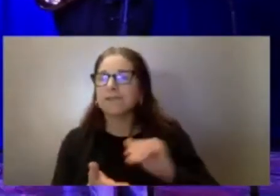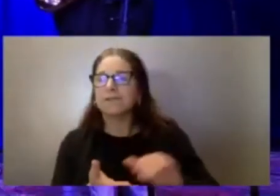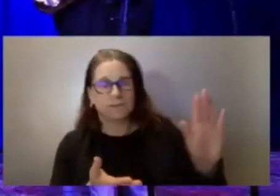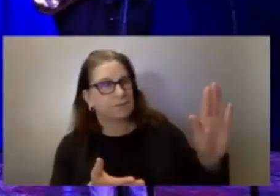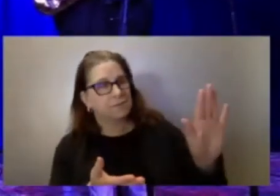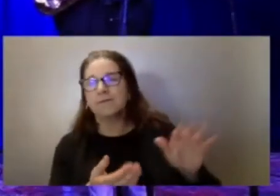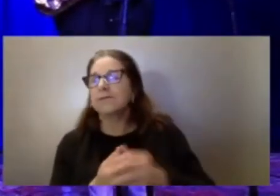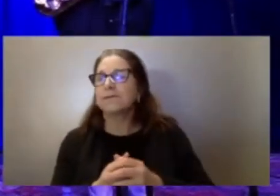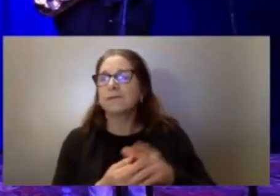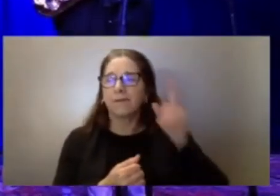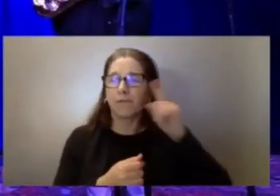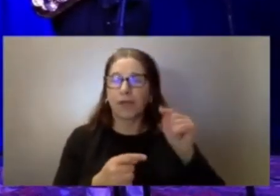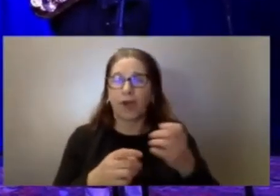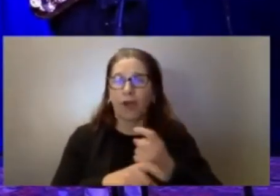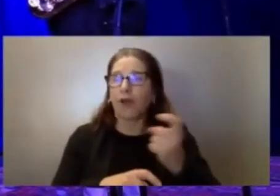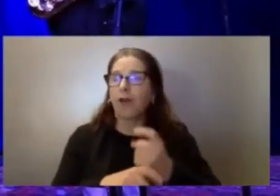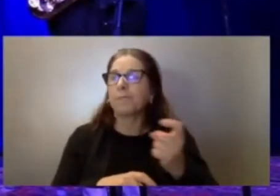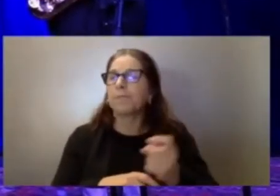Don't worry.